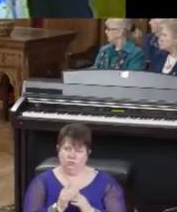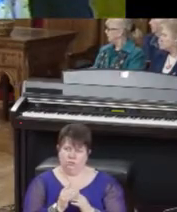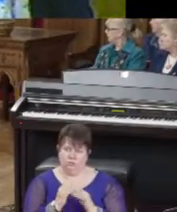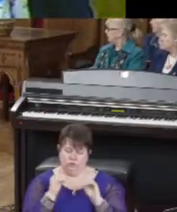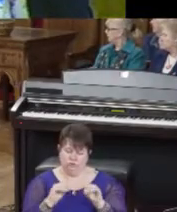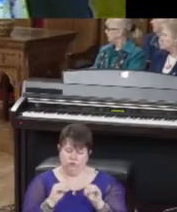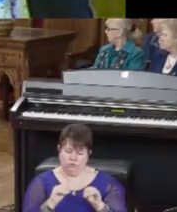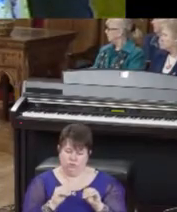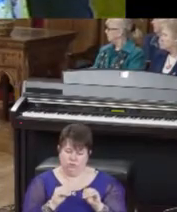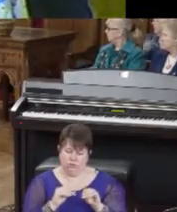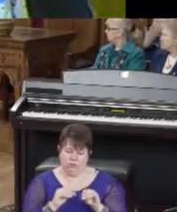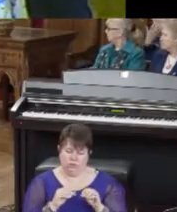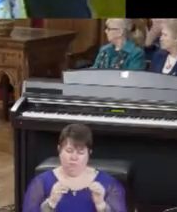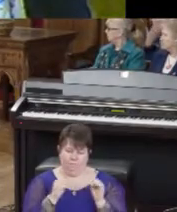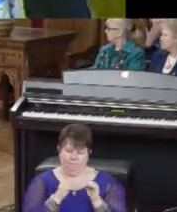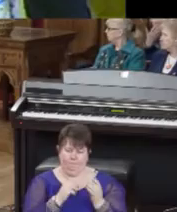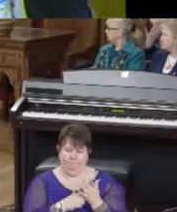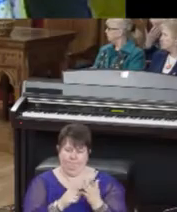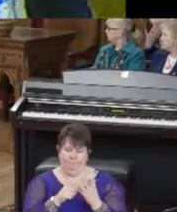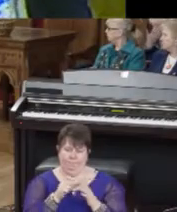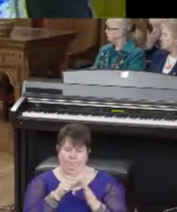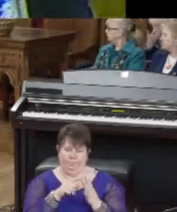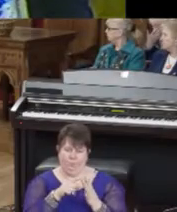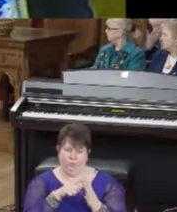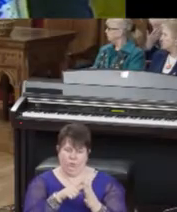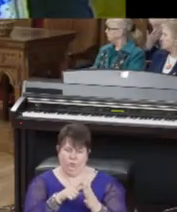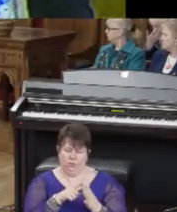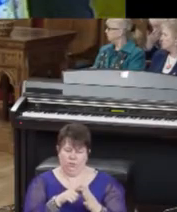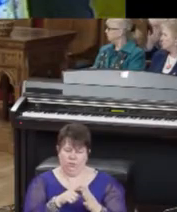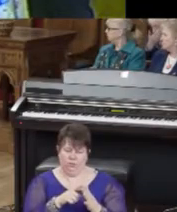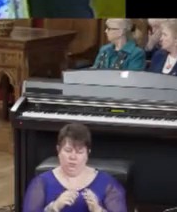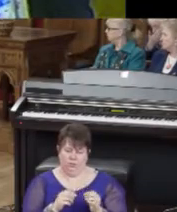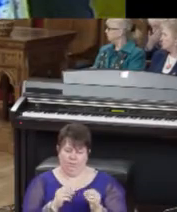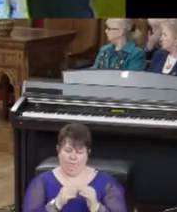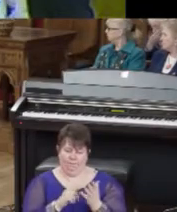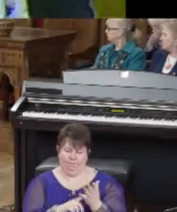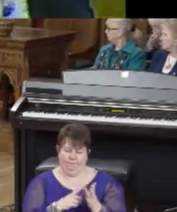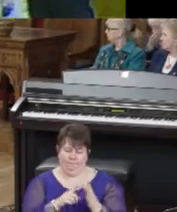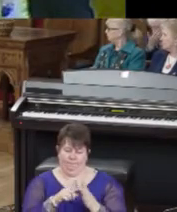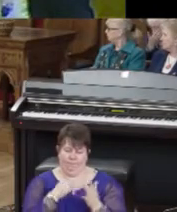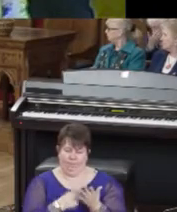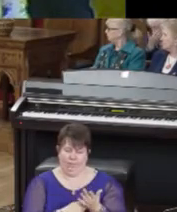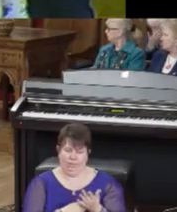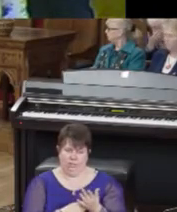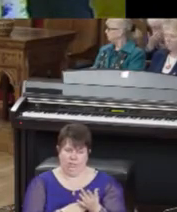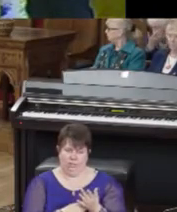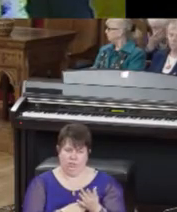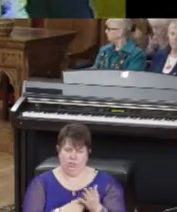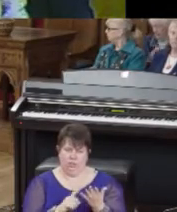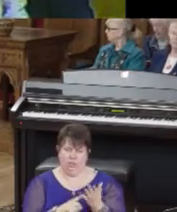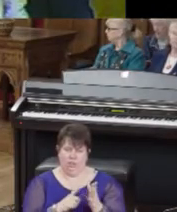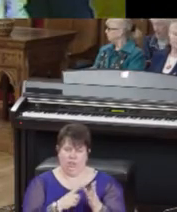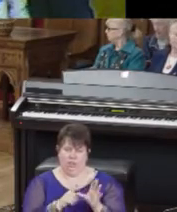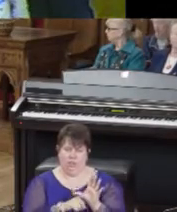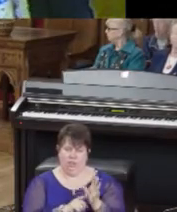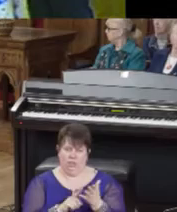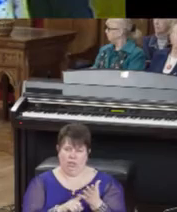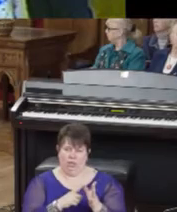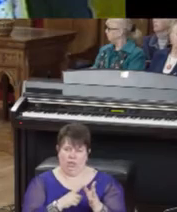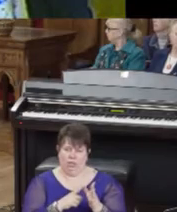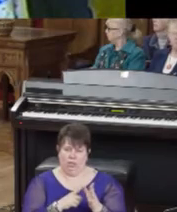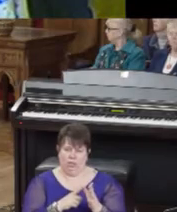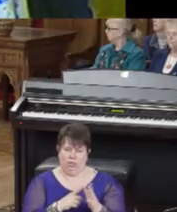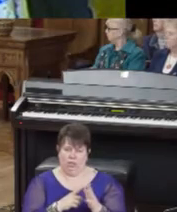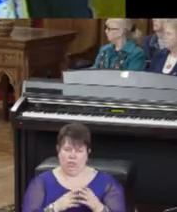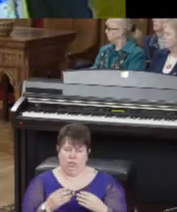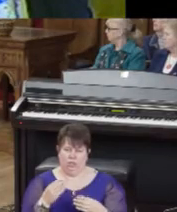Bryce, Layla, Summer Bryce, and Blair, Wilson Bryce, are now received into membership of